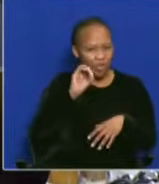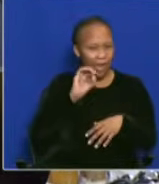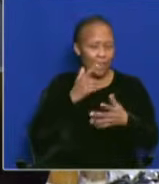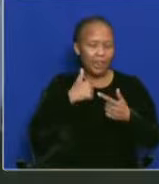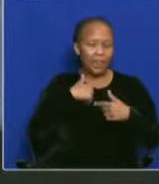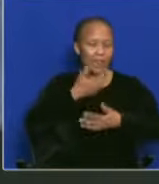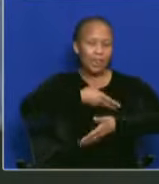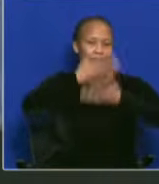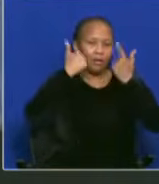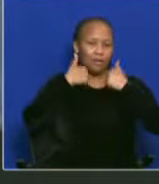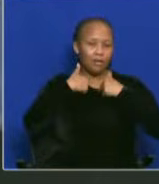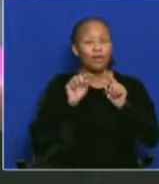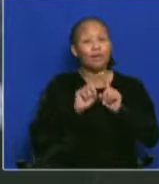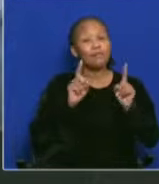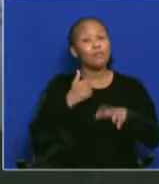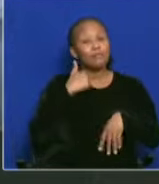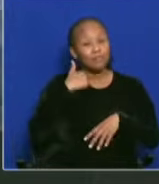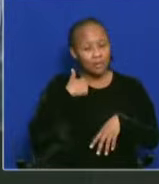offered to us.